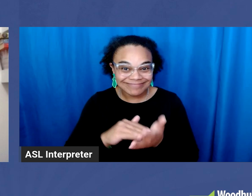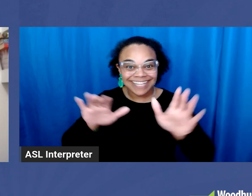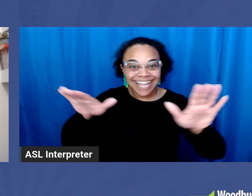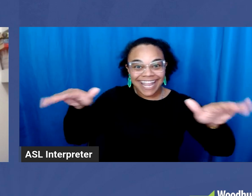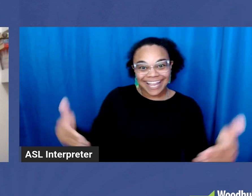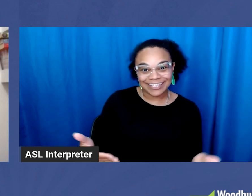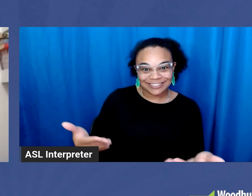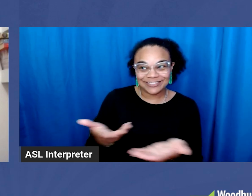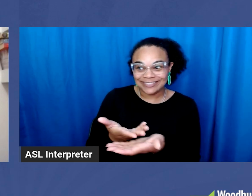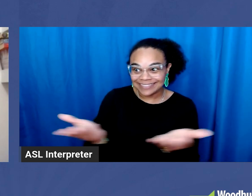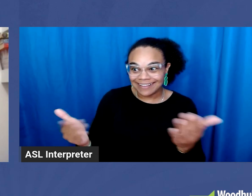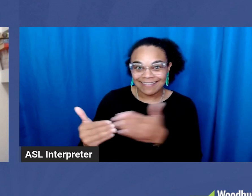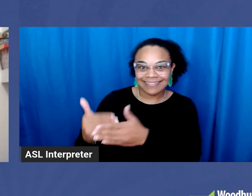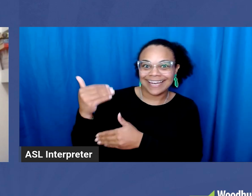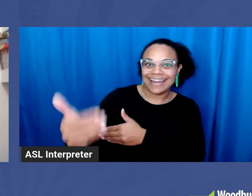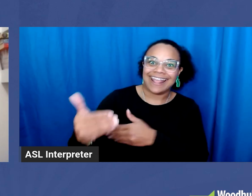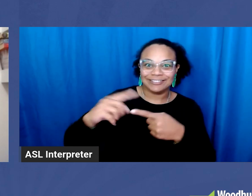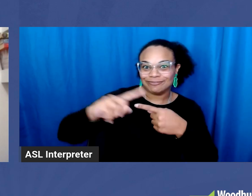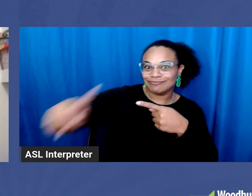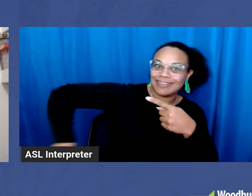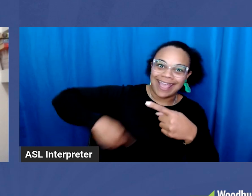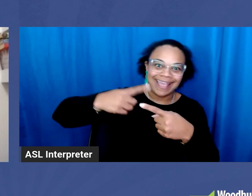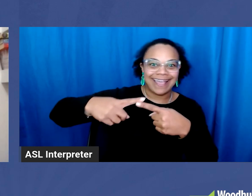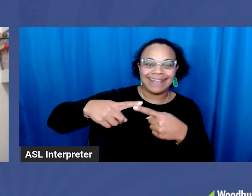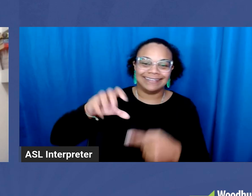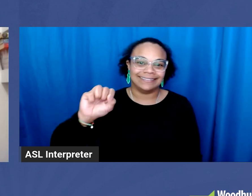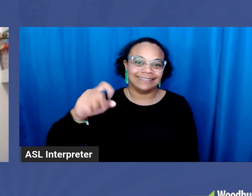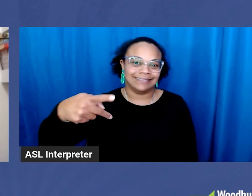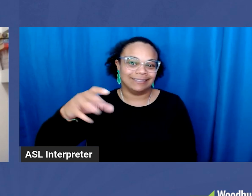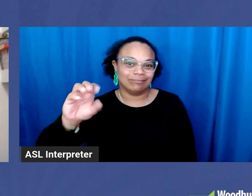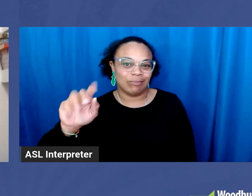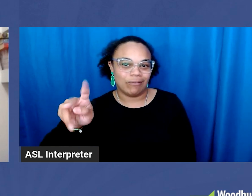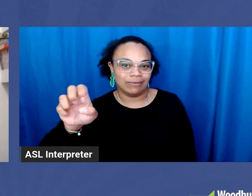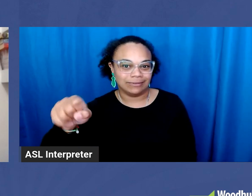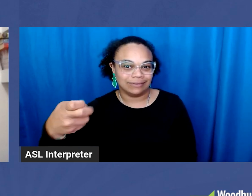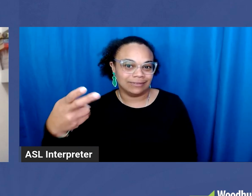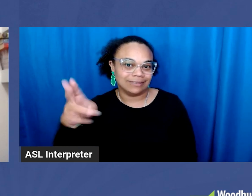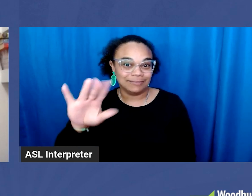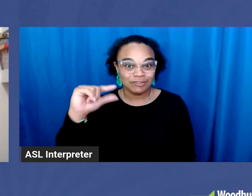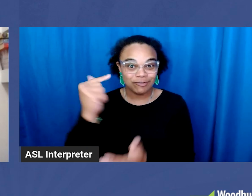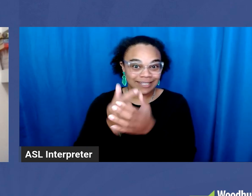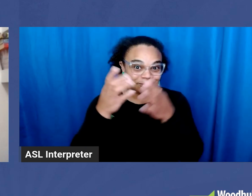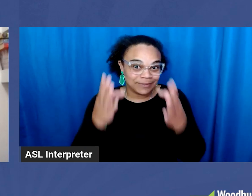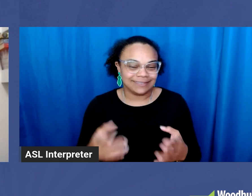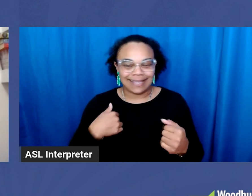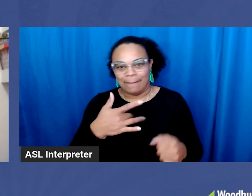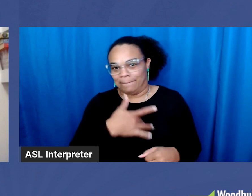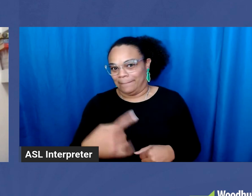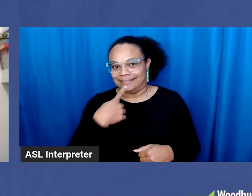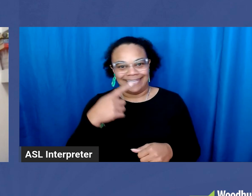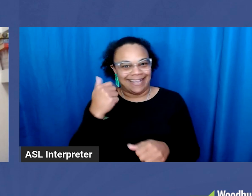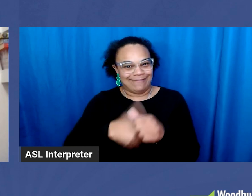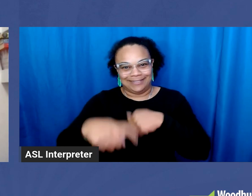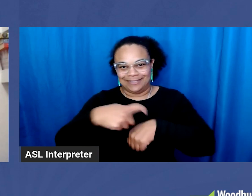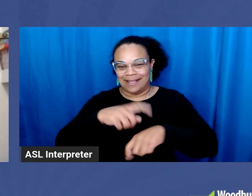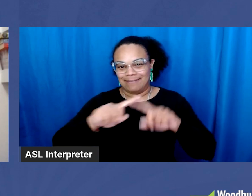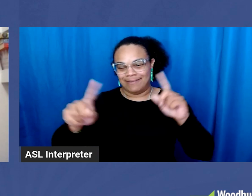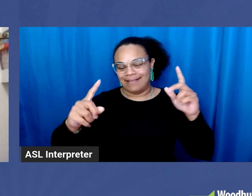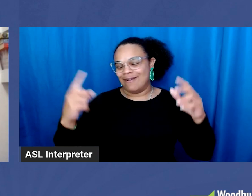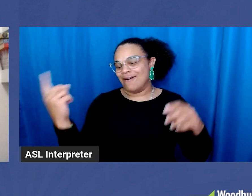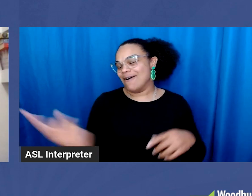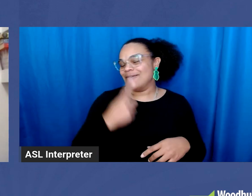introducing the next round of Spokes Hub graduates. I think I say this every graduation, but I'm always feeling